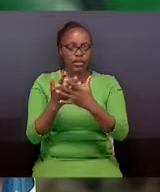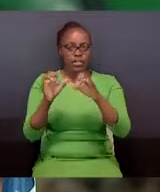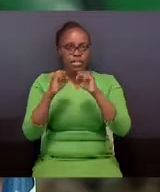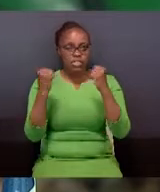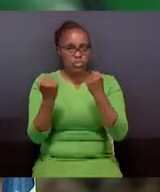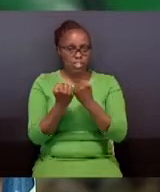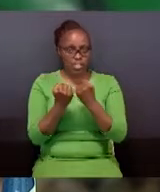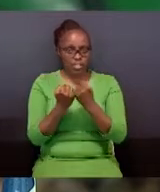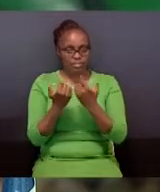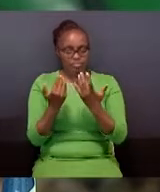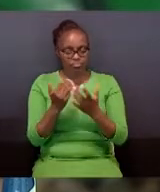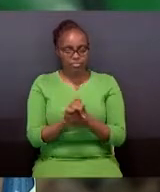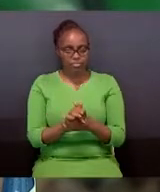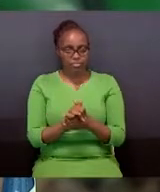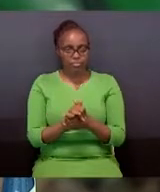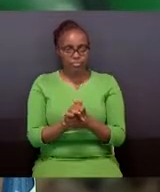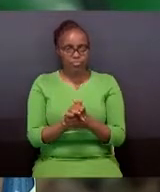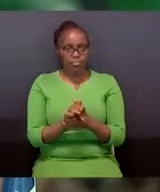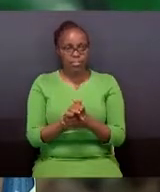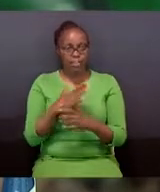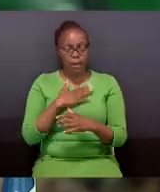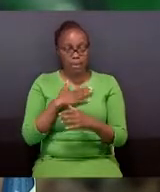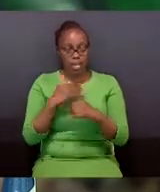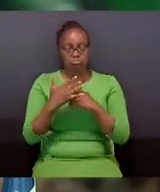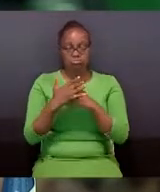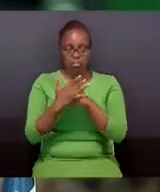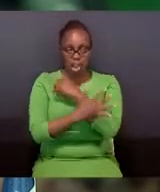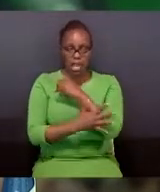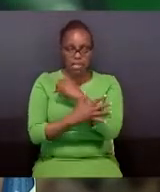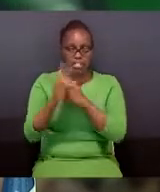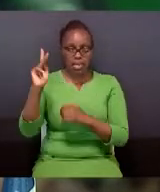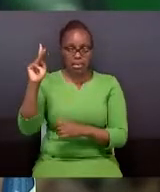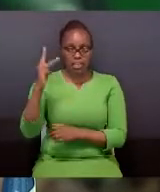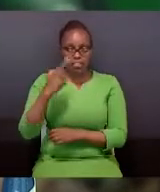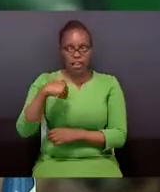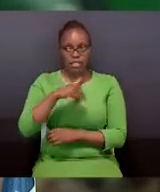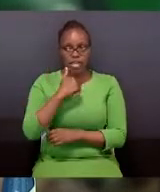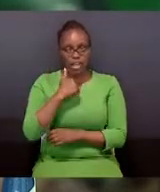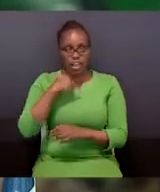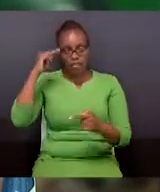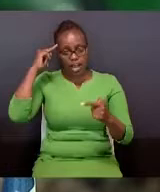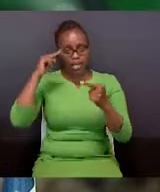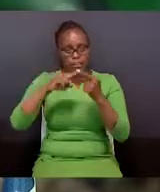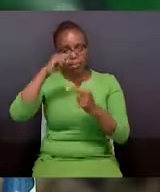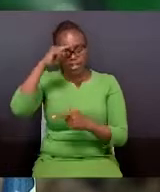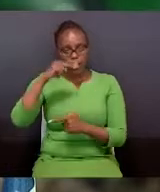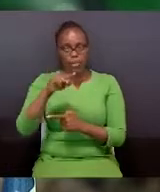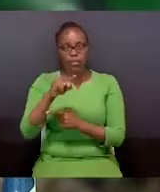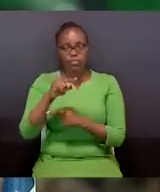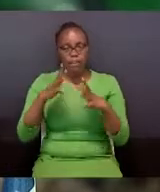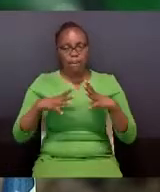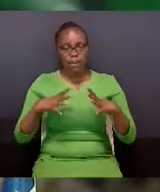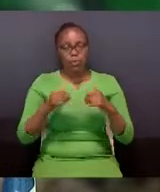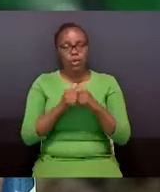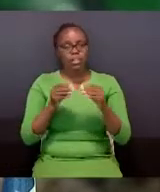another. In my home country, Kenya, we have a deliberate policy on people living